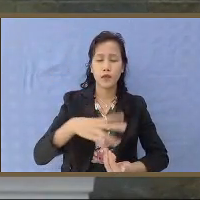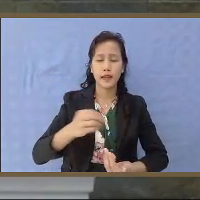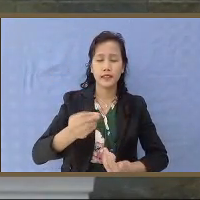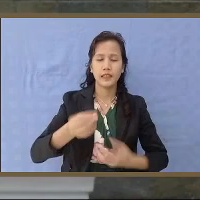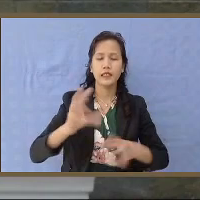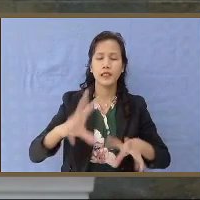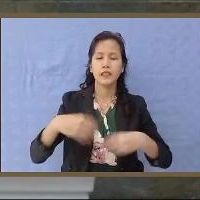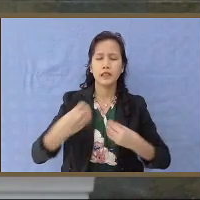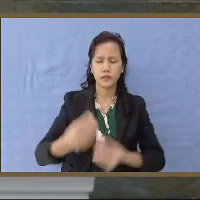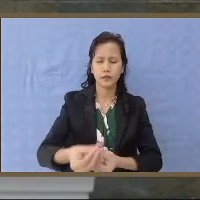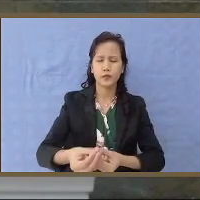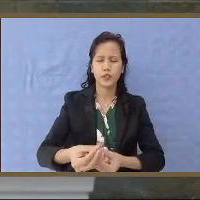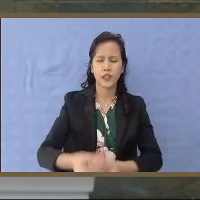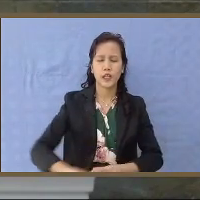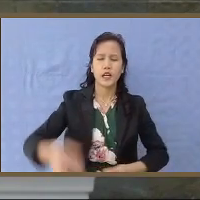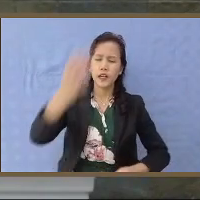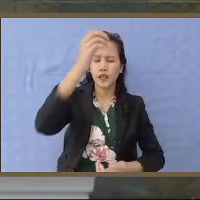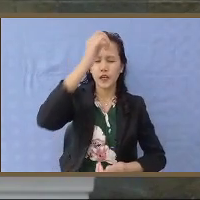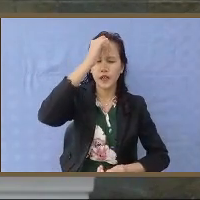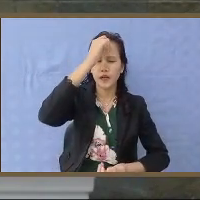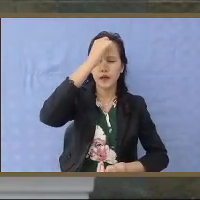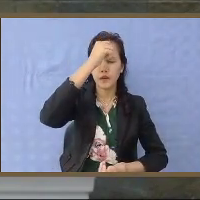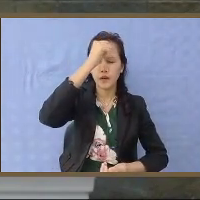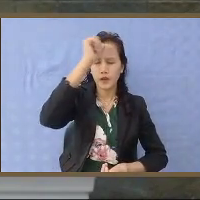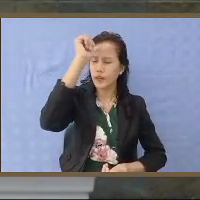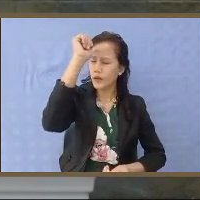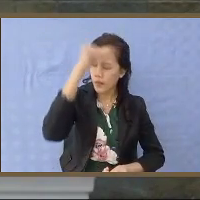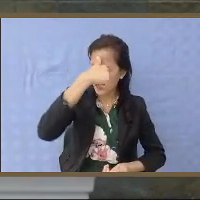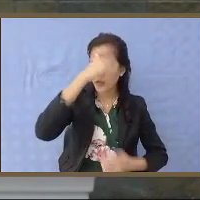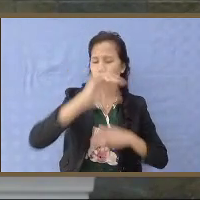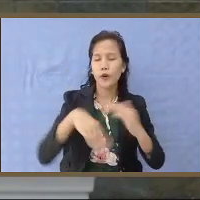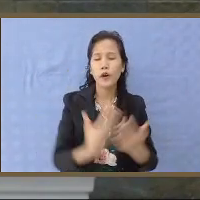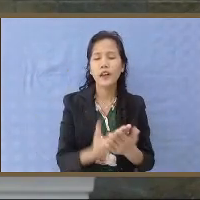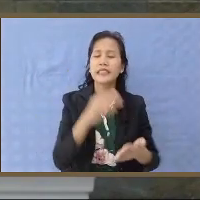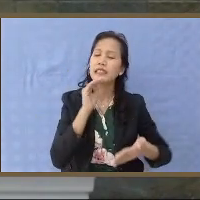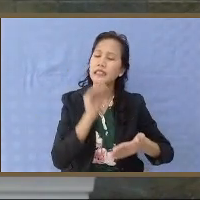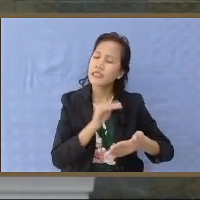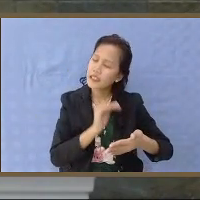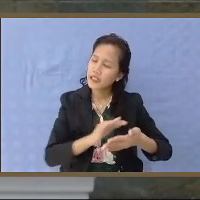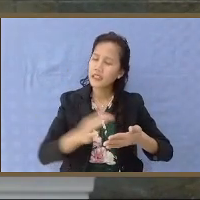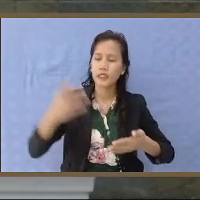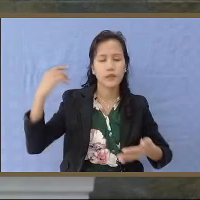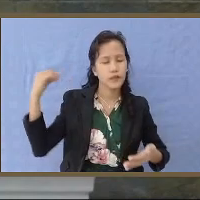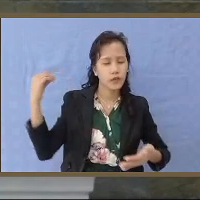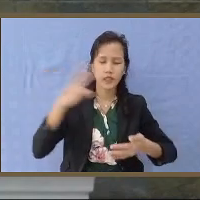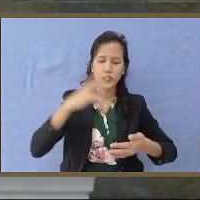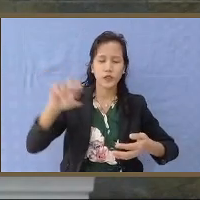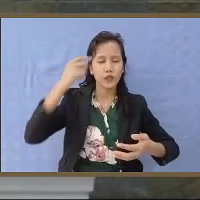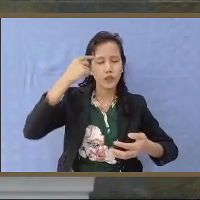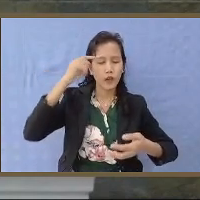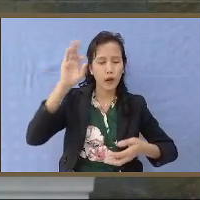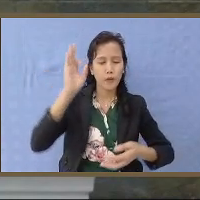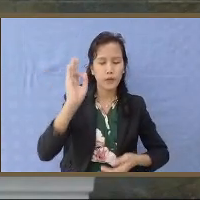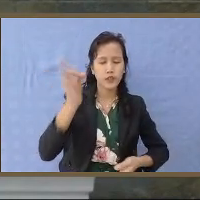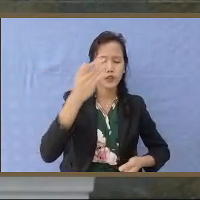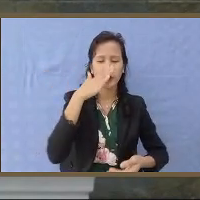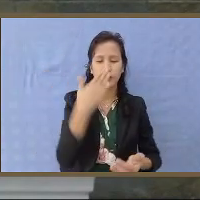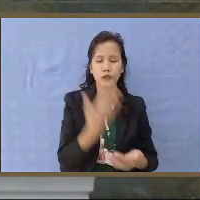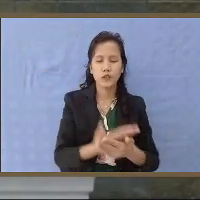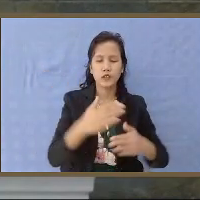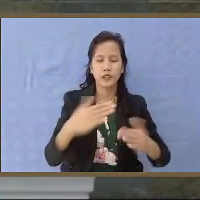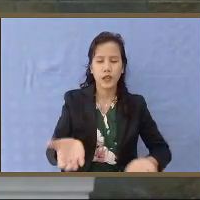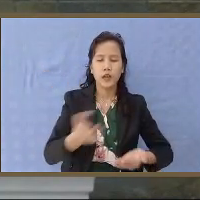akin ng mga words na akin pong pinag-aralan. Forgive us also for our shortcomings and cleanse us from